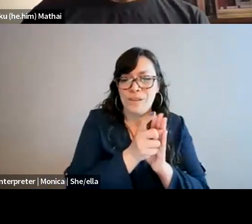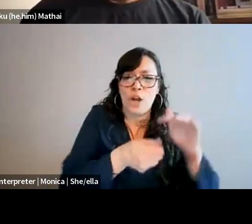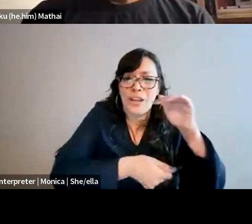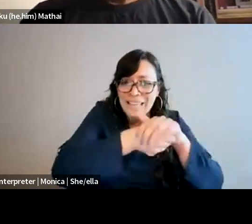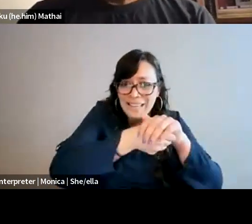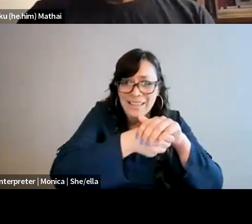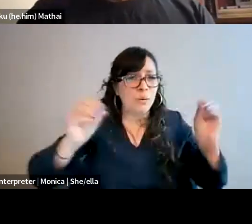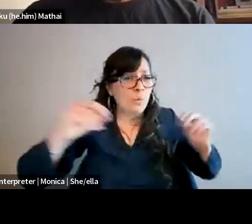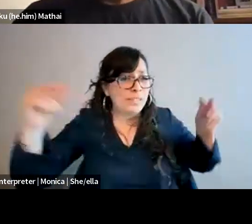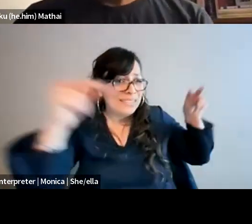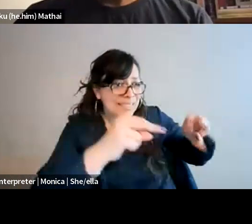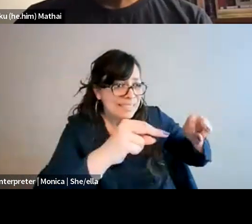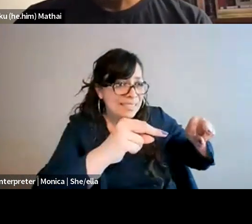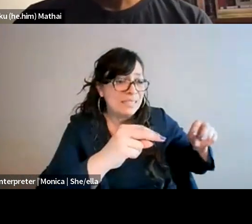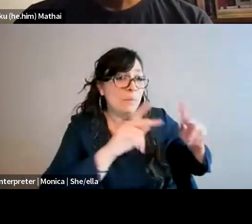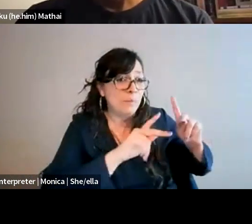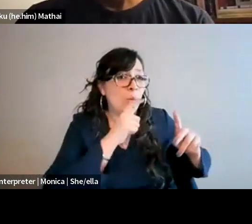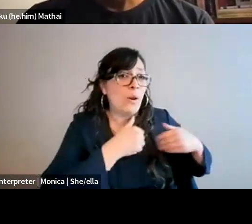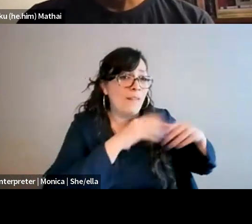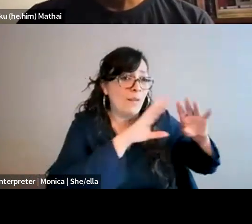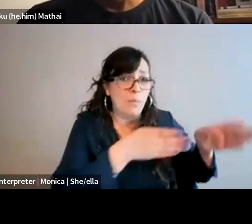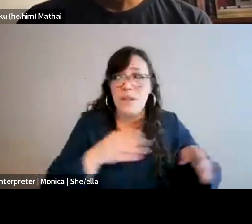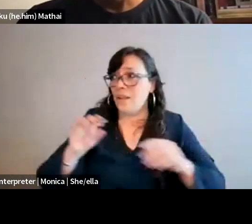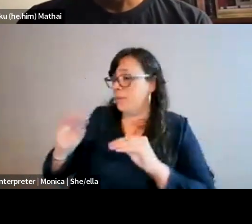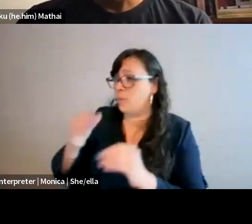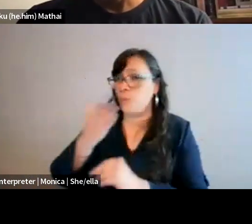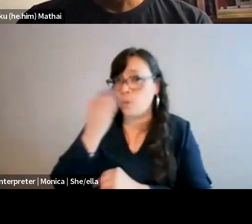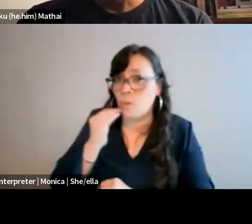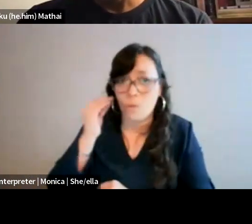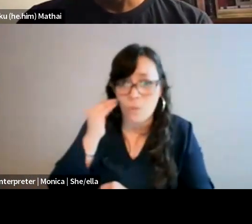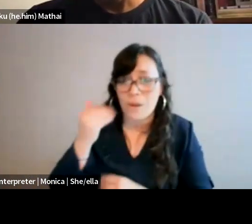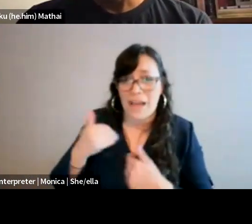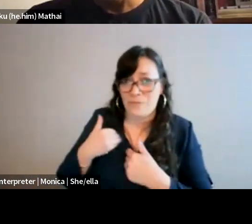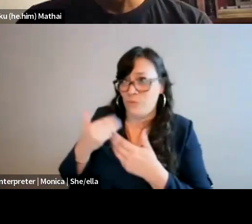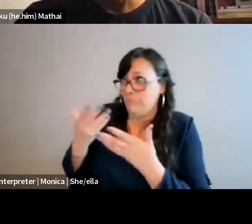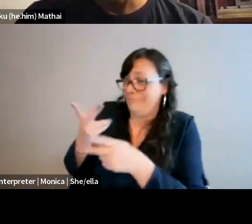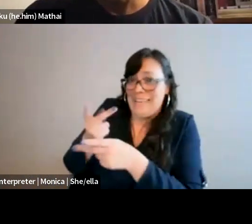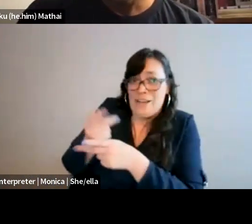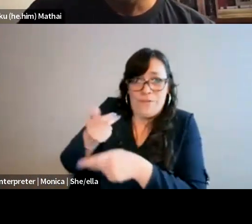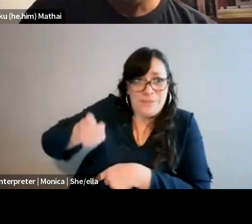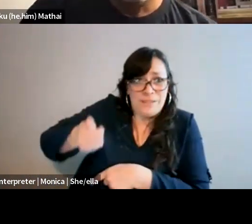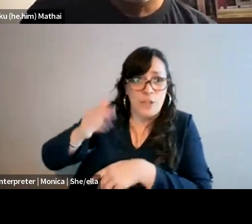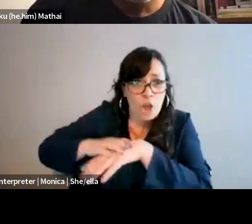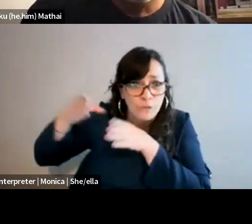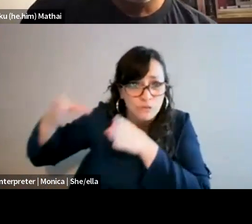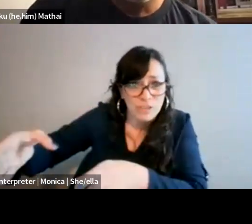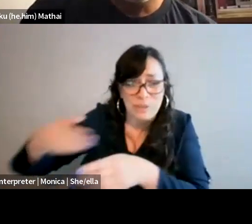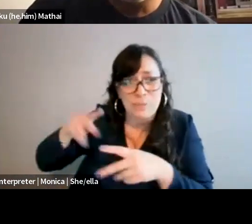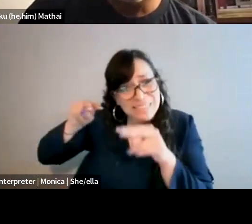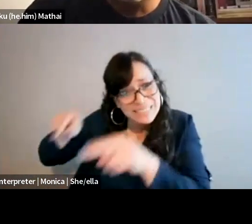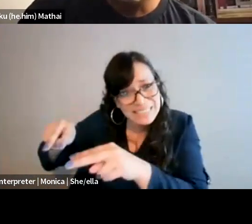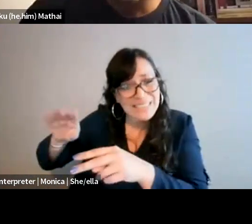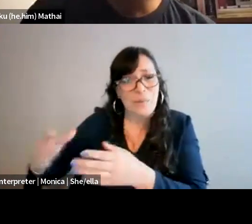doors. And house populations do not have that same privilege. So thank you so much for that. And with that, I would love